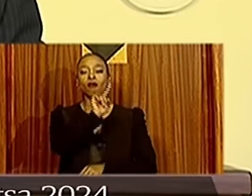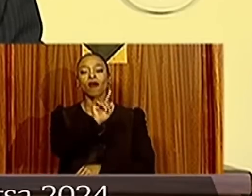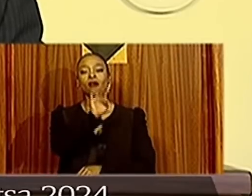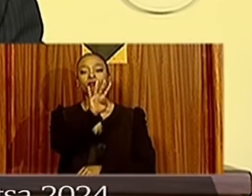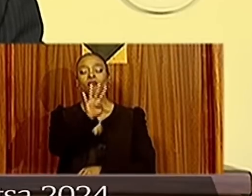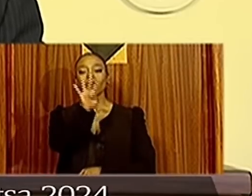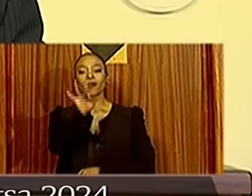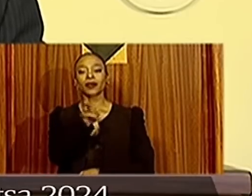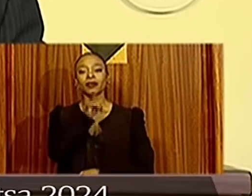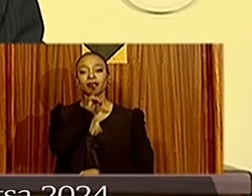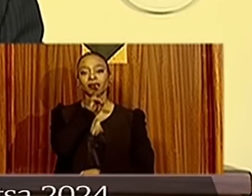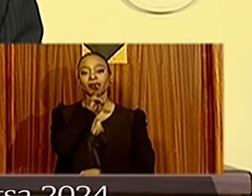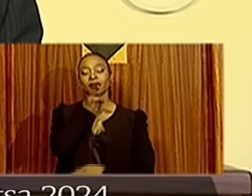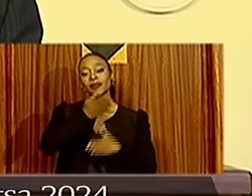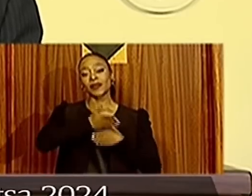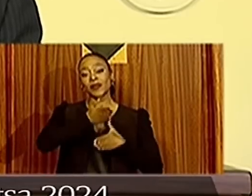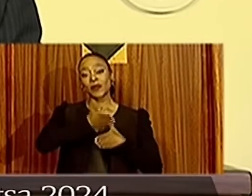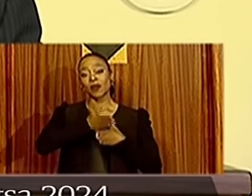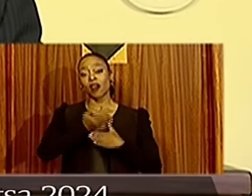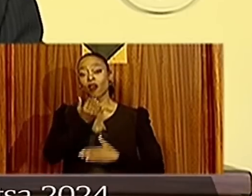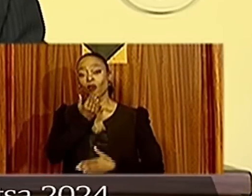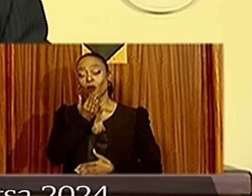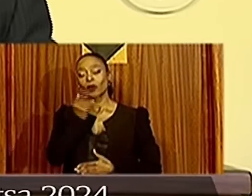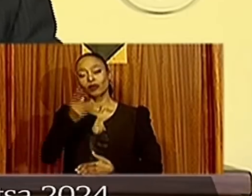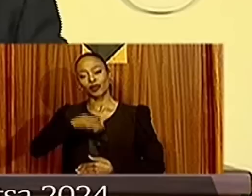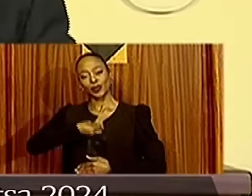144,000 work experiences for young people.